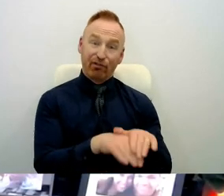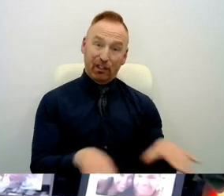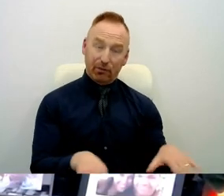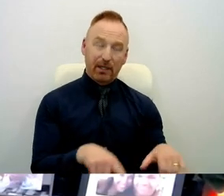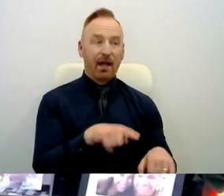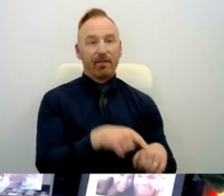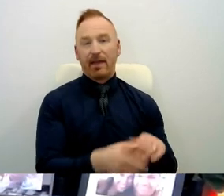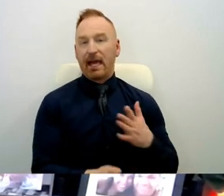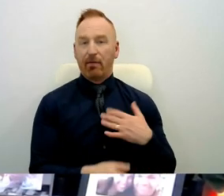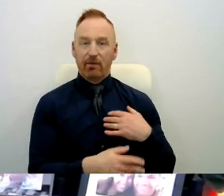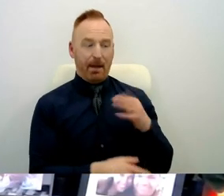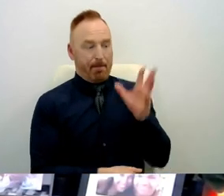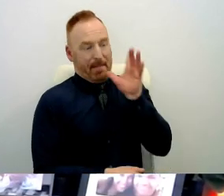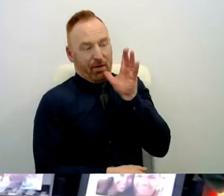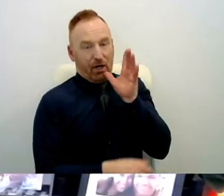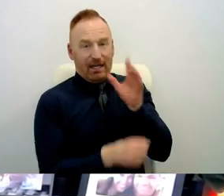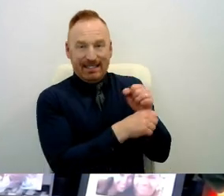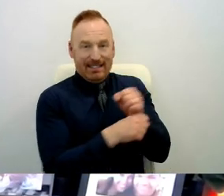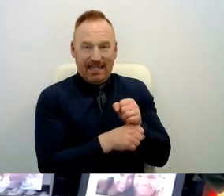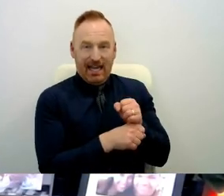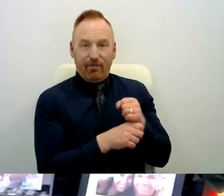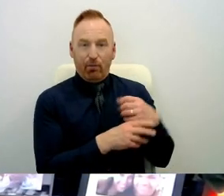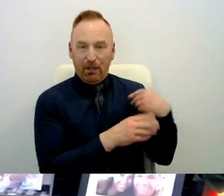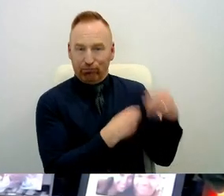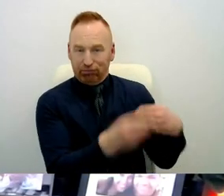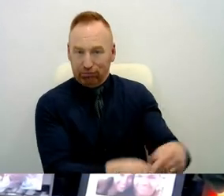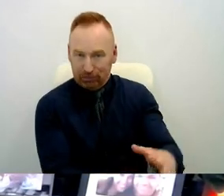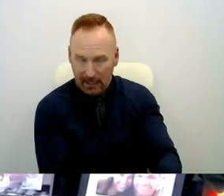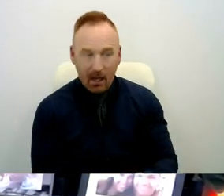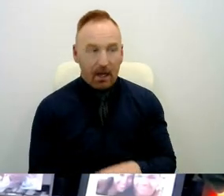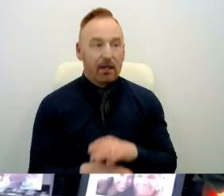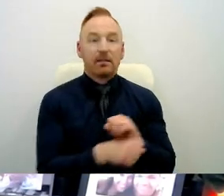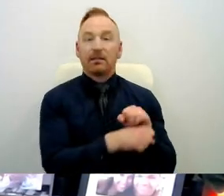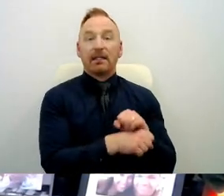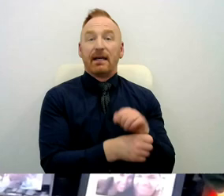on the enslaved status of their mother, slave marriages, and